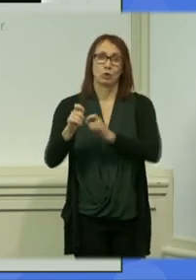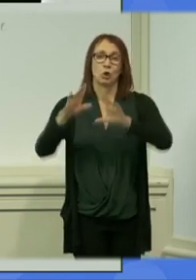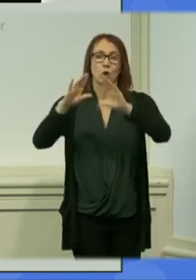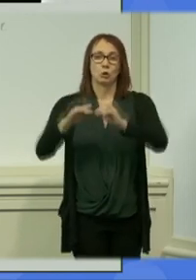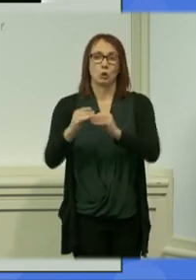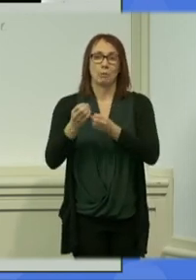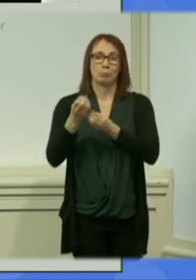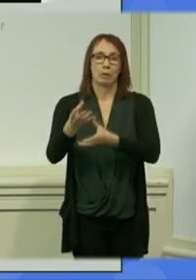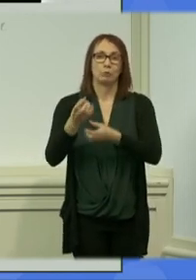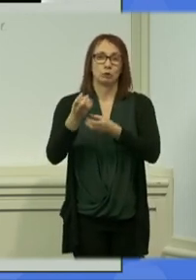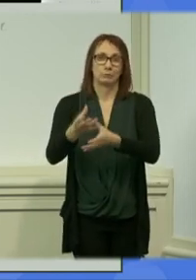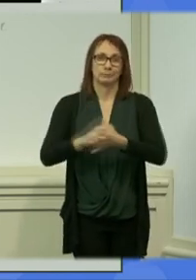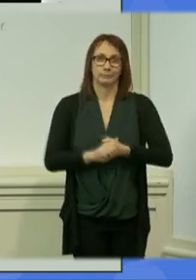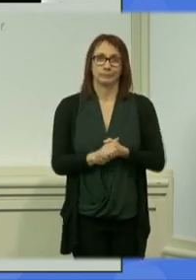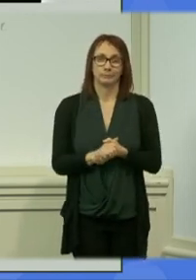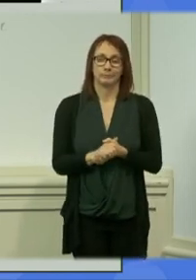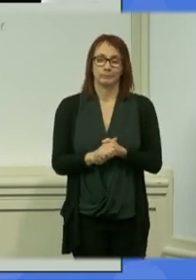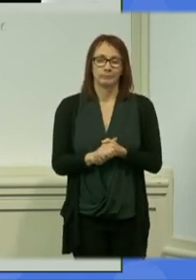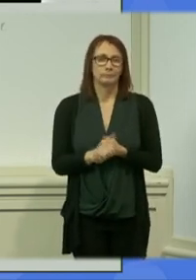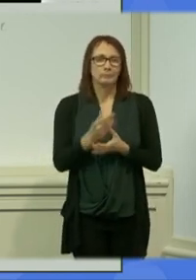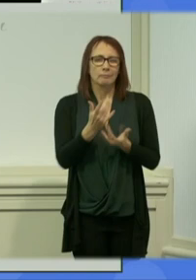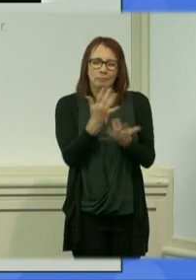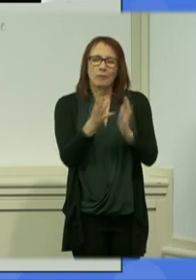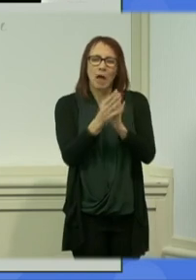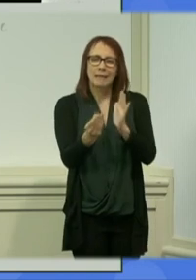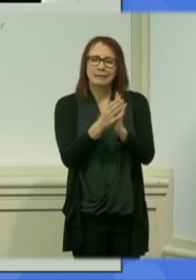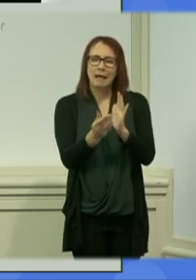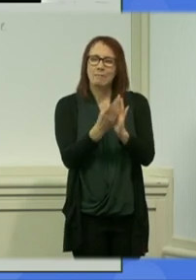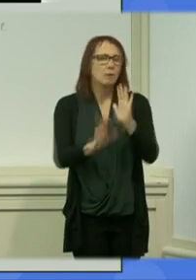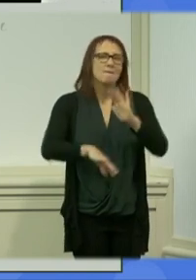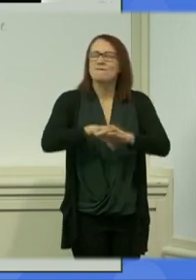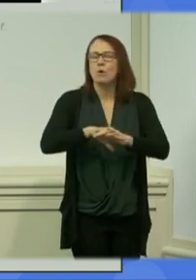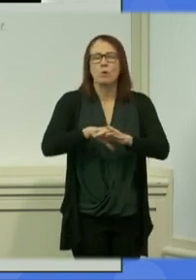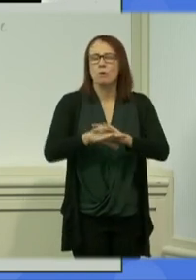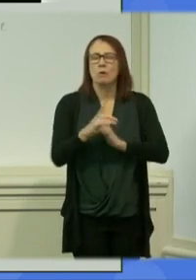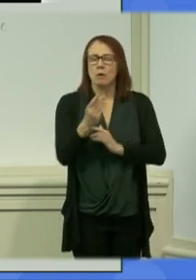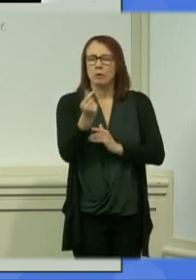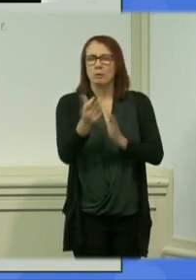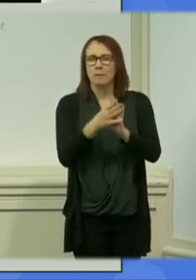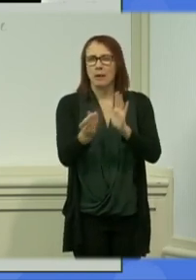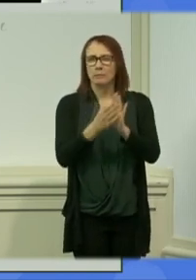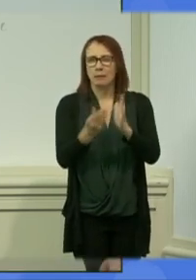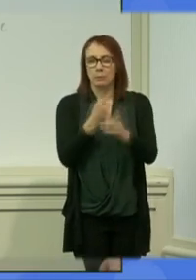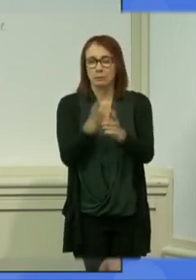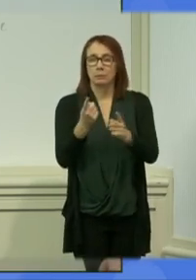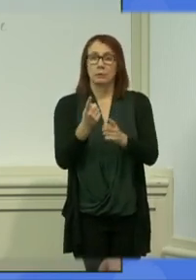have today. I'm going to go through a couple of these. These are by no means extensive, But before I do, I should just highlight that all the ones that I'm going to mention